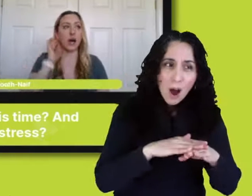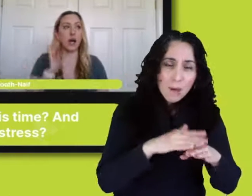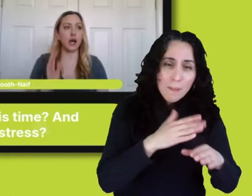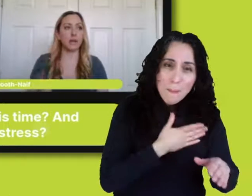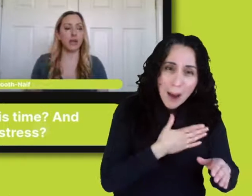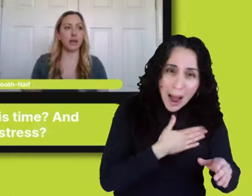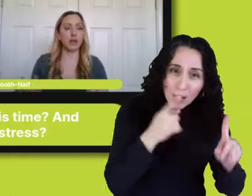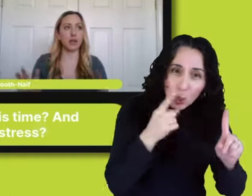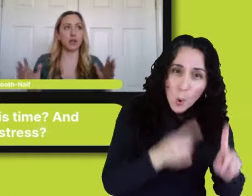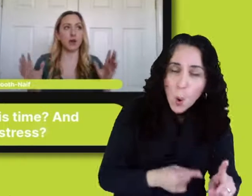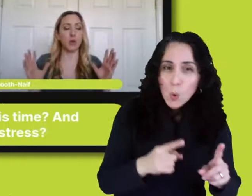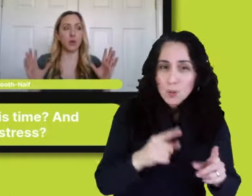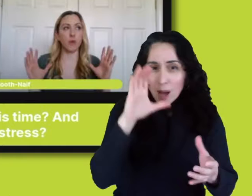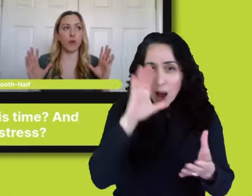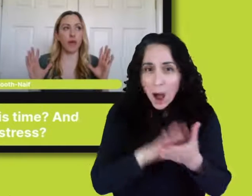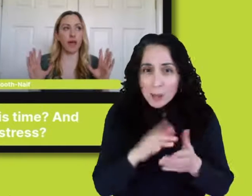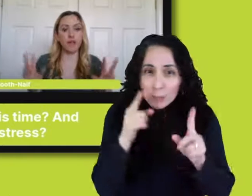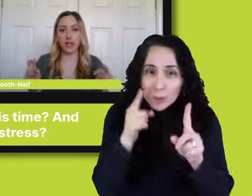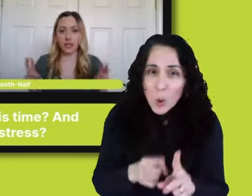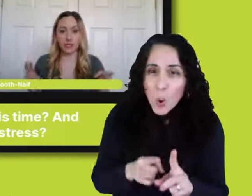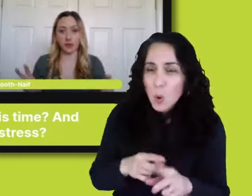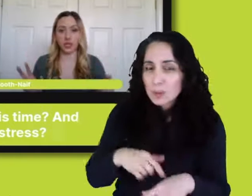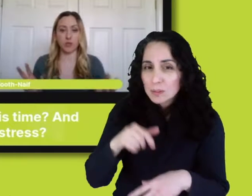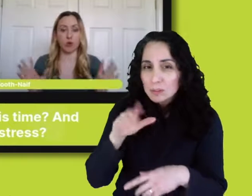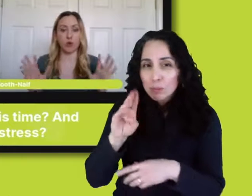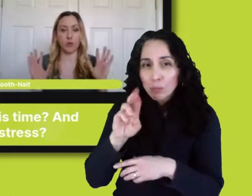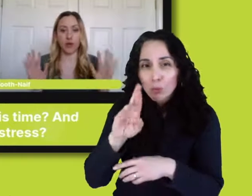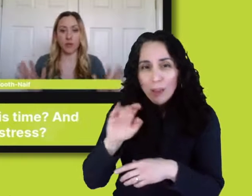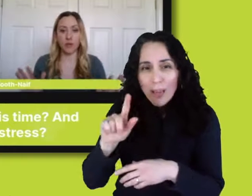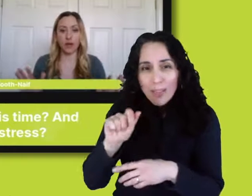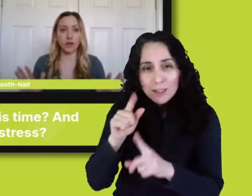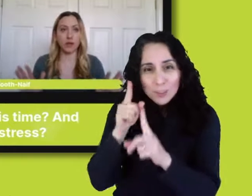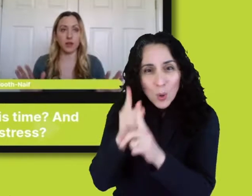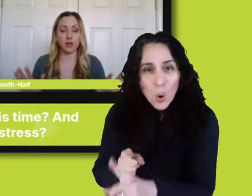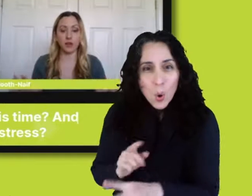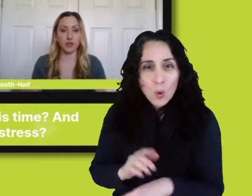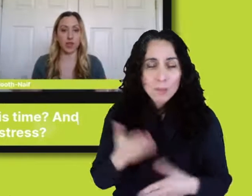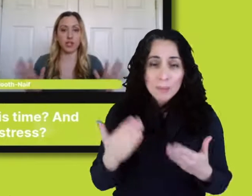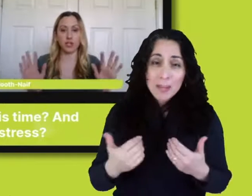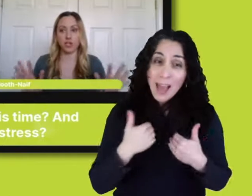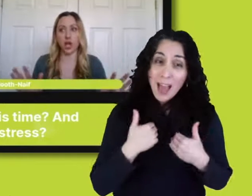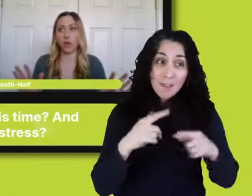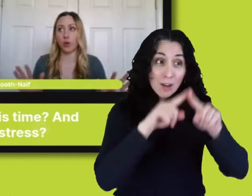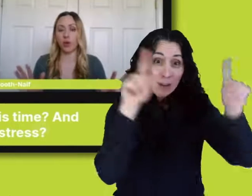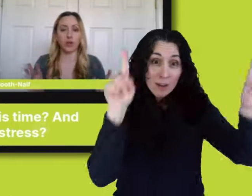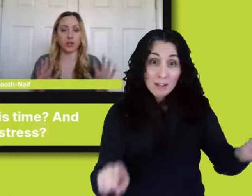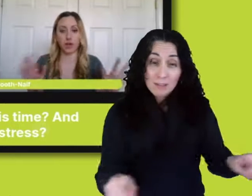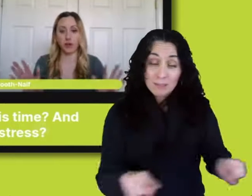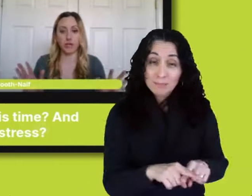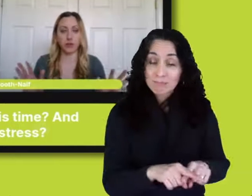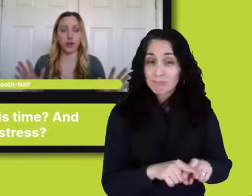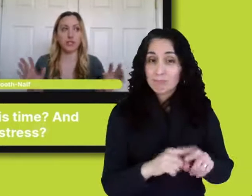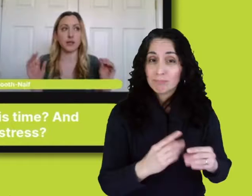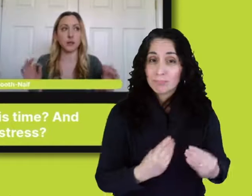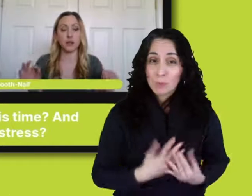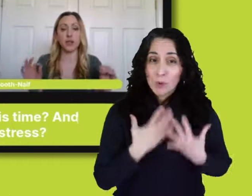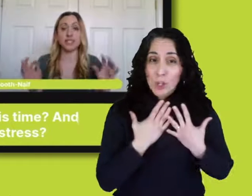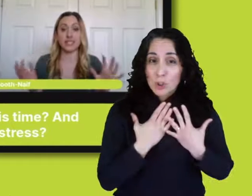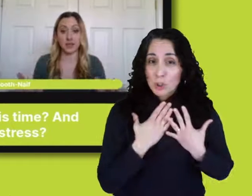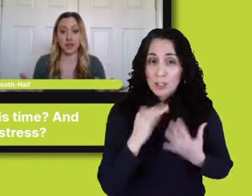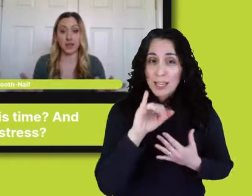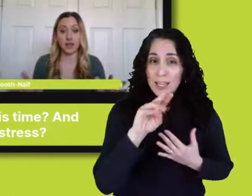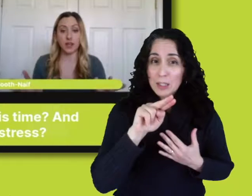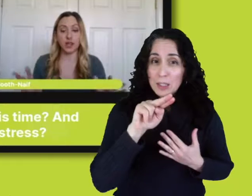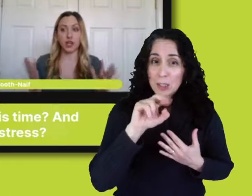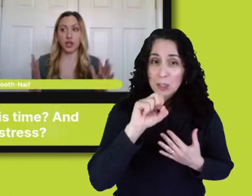goals, and, have like an inspiration board, write them on, your fridge or a chalkboard, a dry erase board, somewhere where